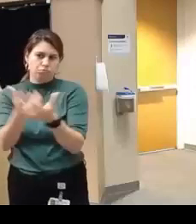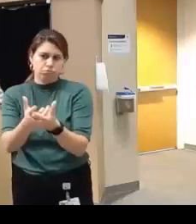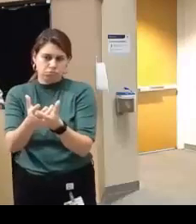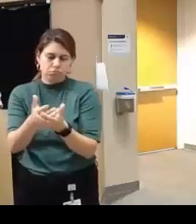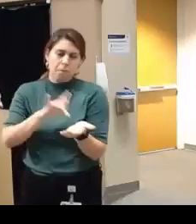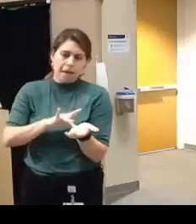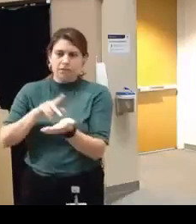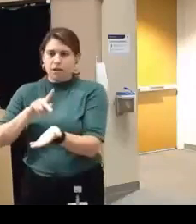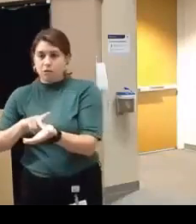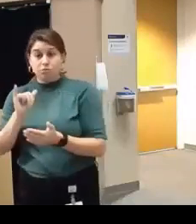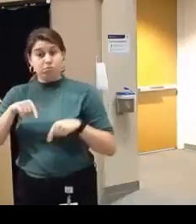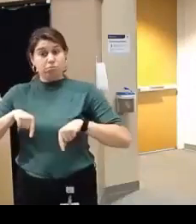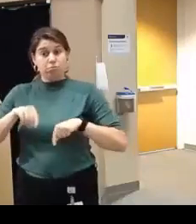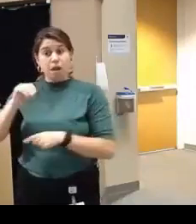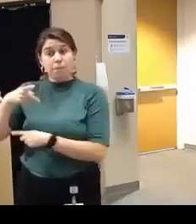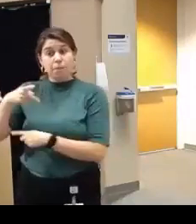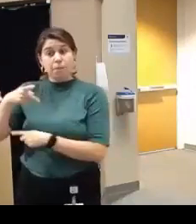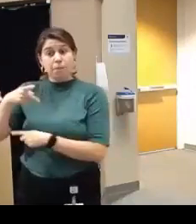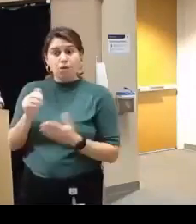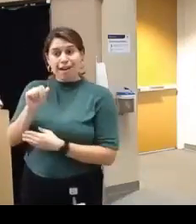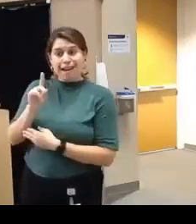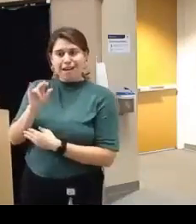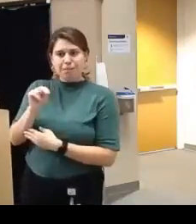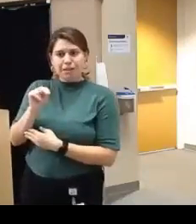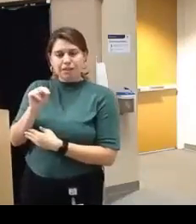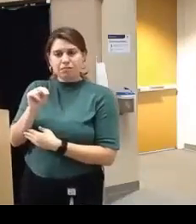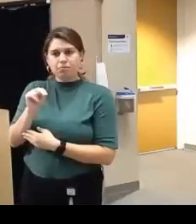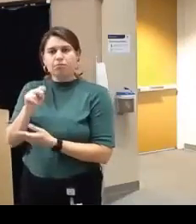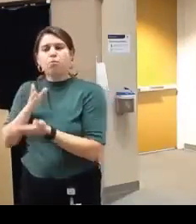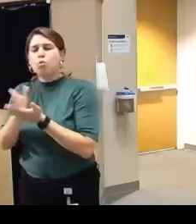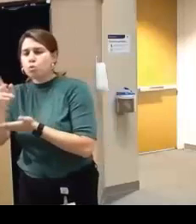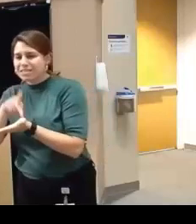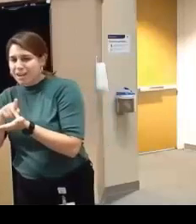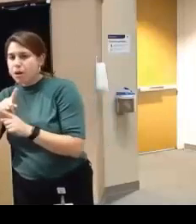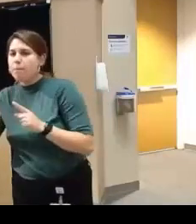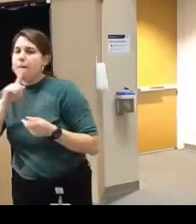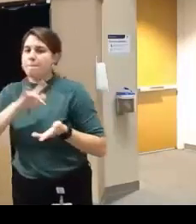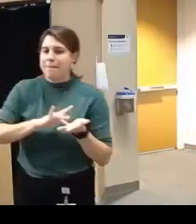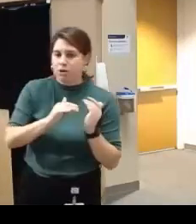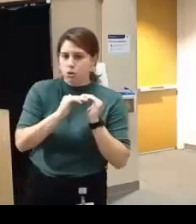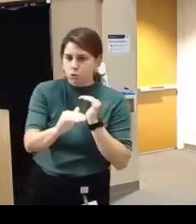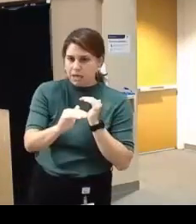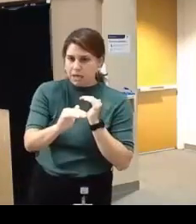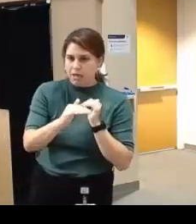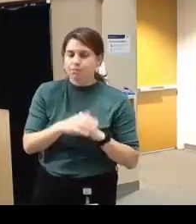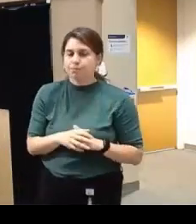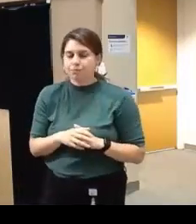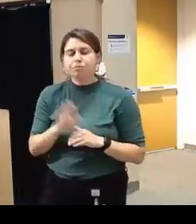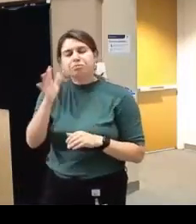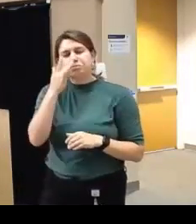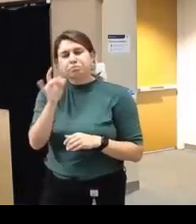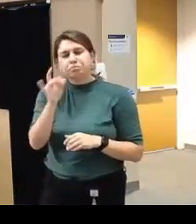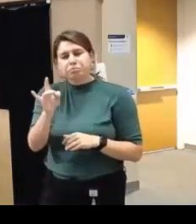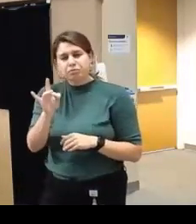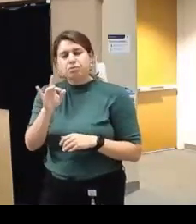and psychiatry. So for example, our unit is the administration, it's through their psychiatry, but it is a medical unit. And then it's interesting to